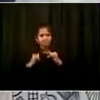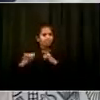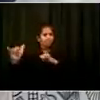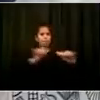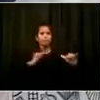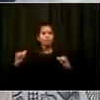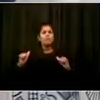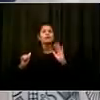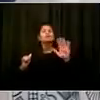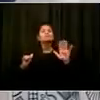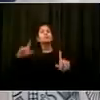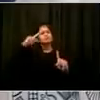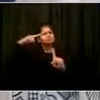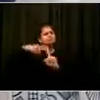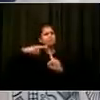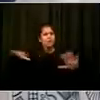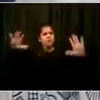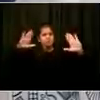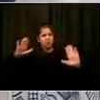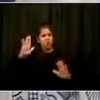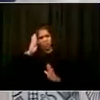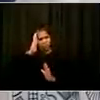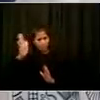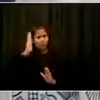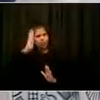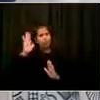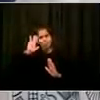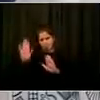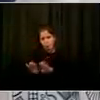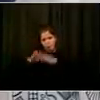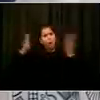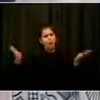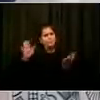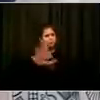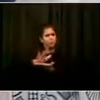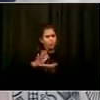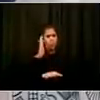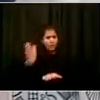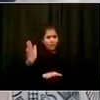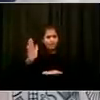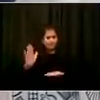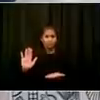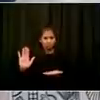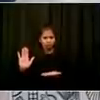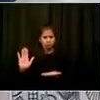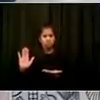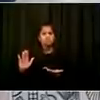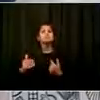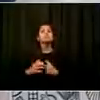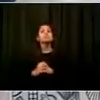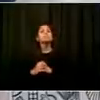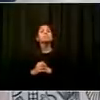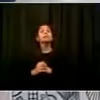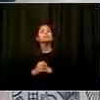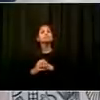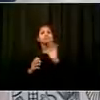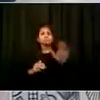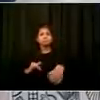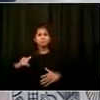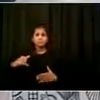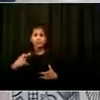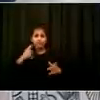reset the equation. What's happened just in a matter of days, and you see it in the indicators we go over each day, is something